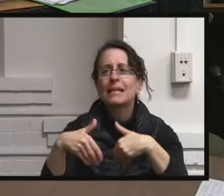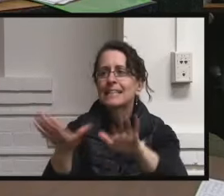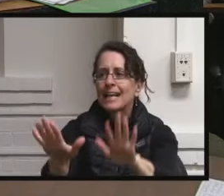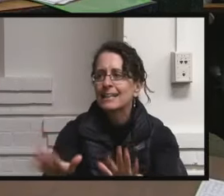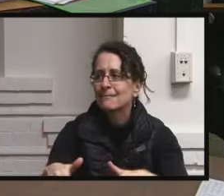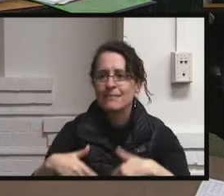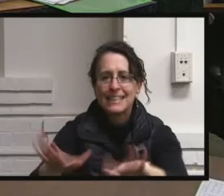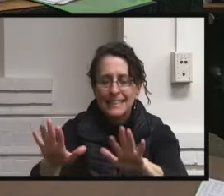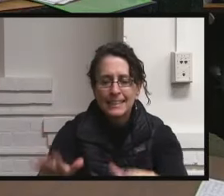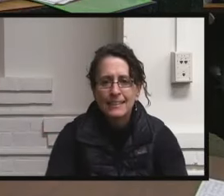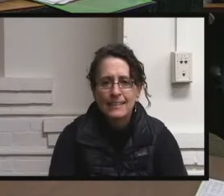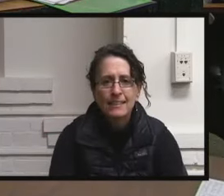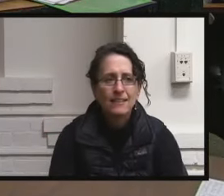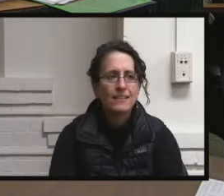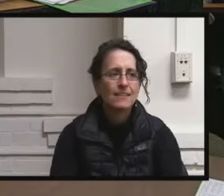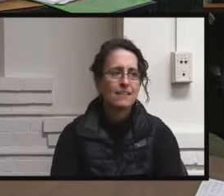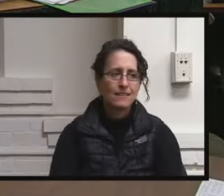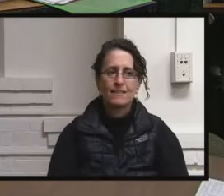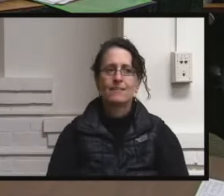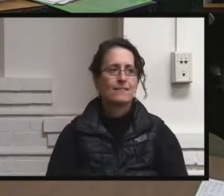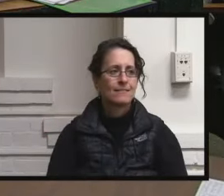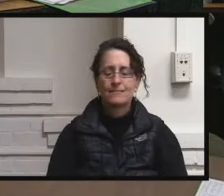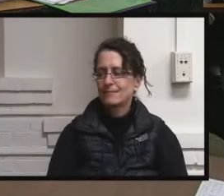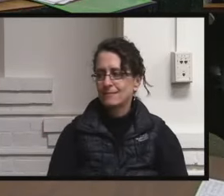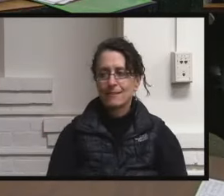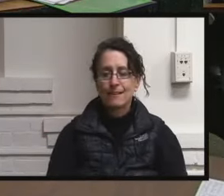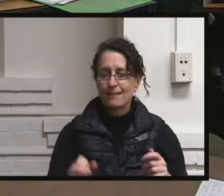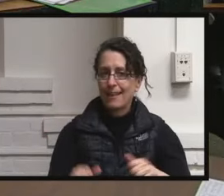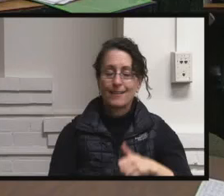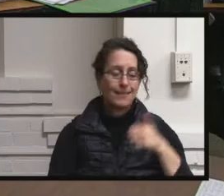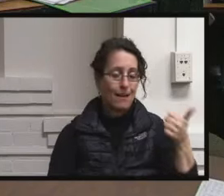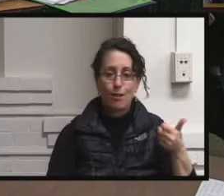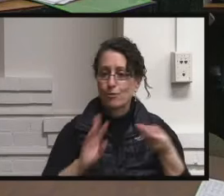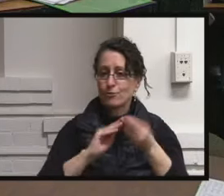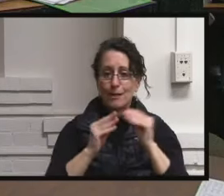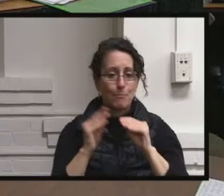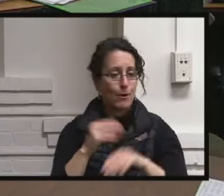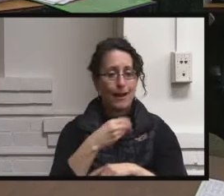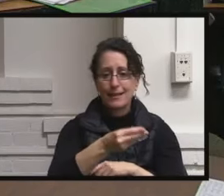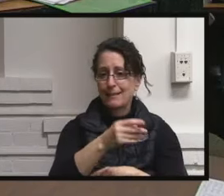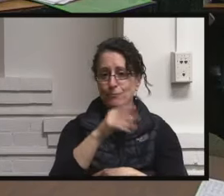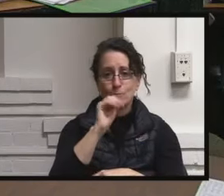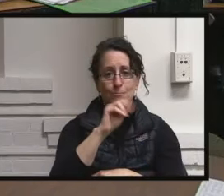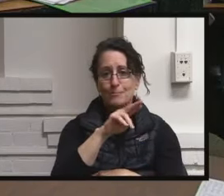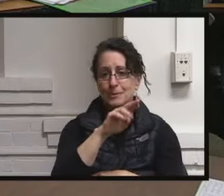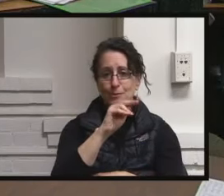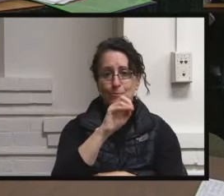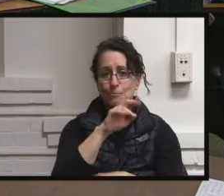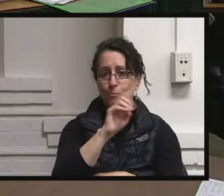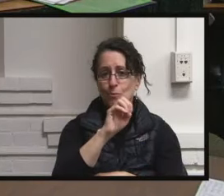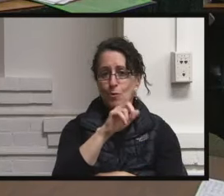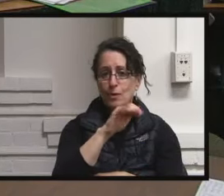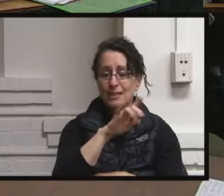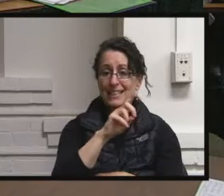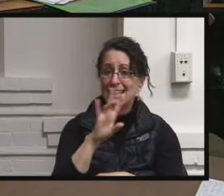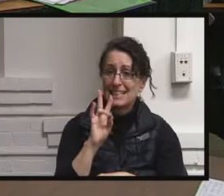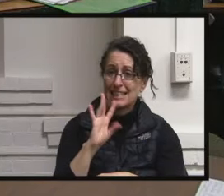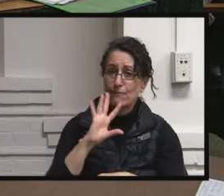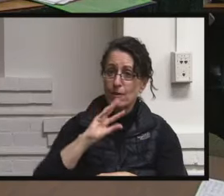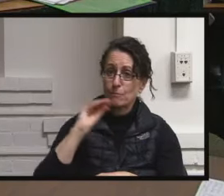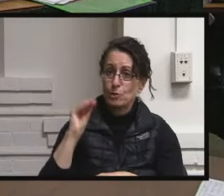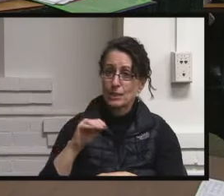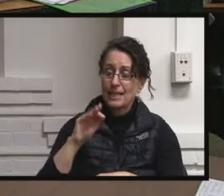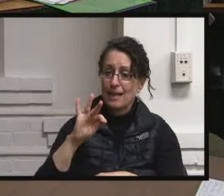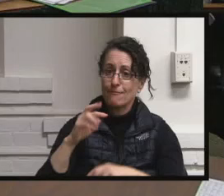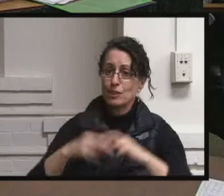here's the other number that I gave to Mr. Moreland. If 75% of the tonnage is from Brattleboro